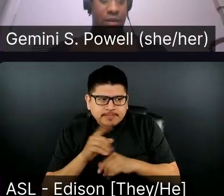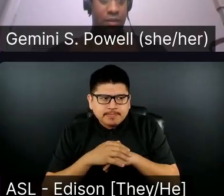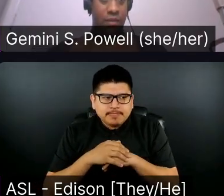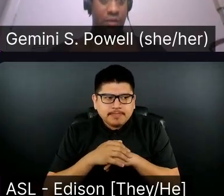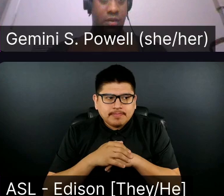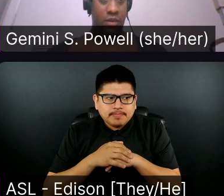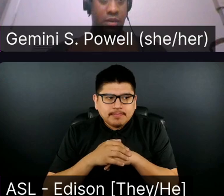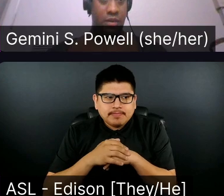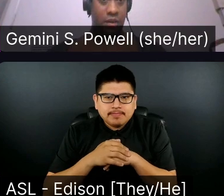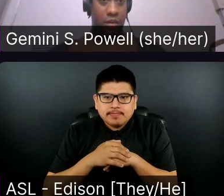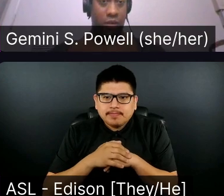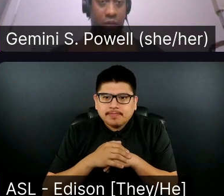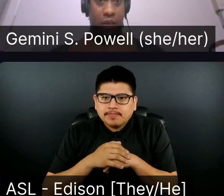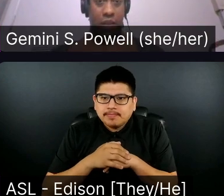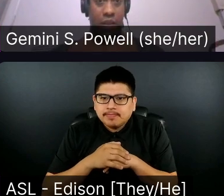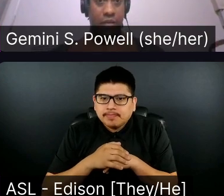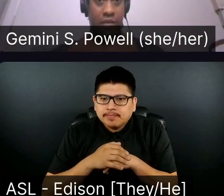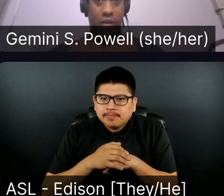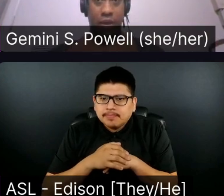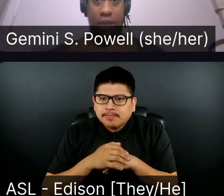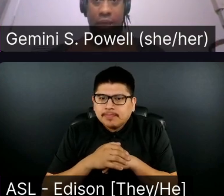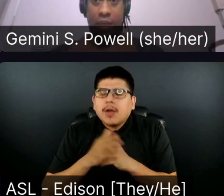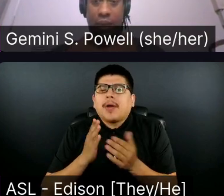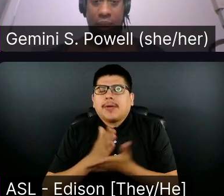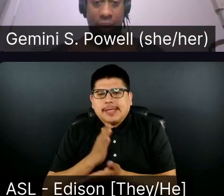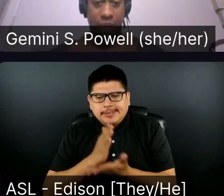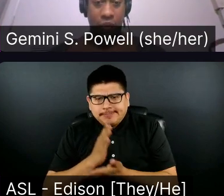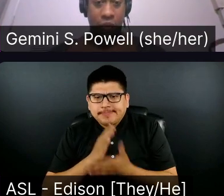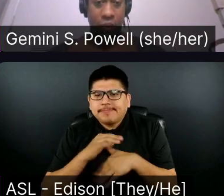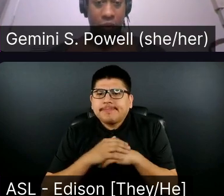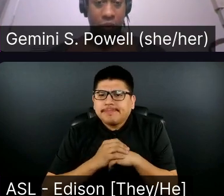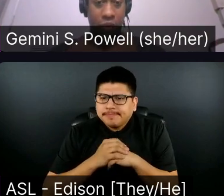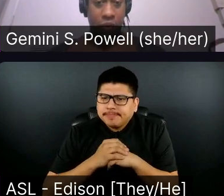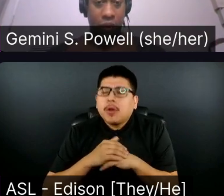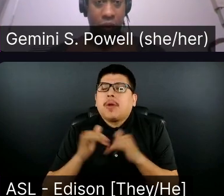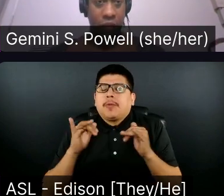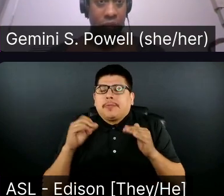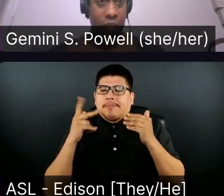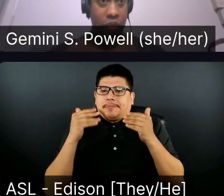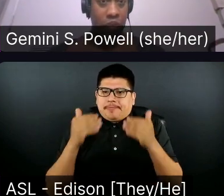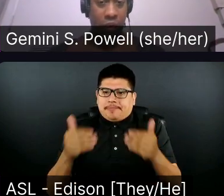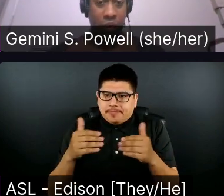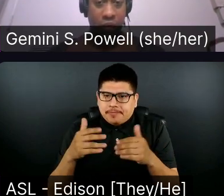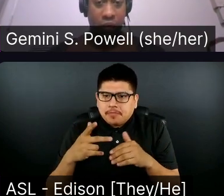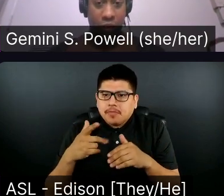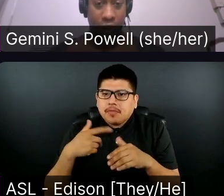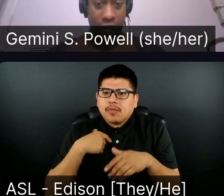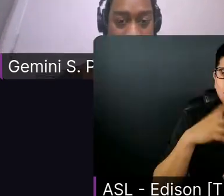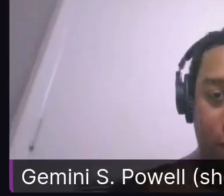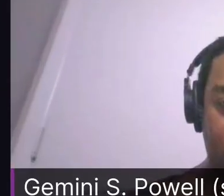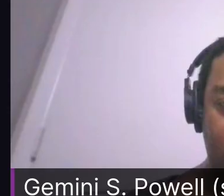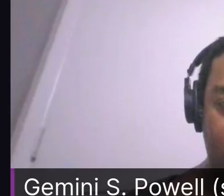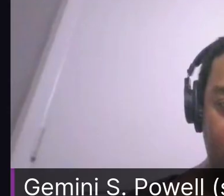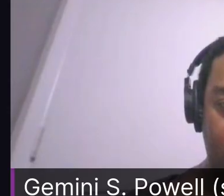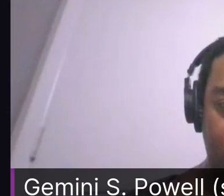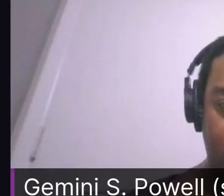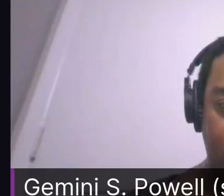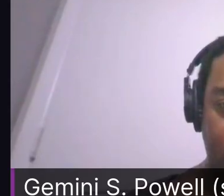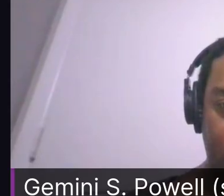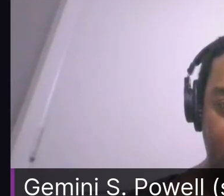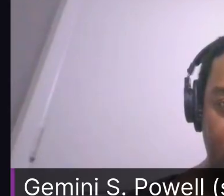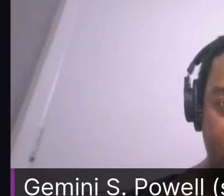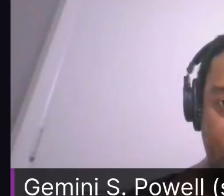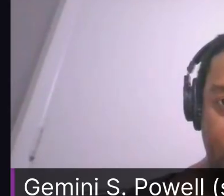All right. And let's go ahead and switch screens. I'm going to show y'all some live code real